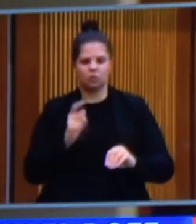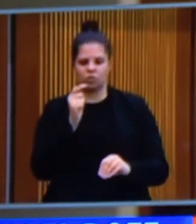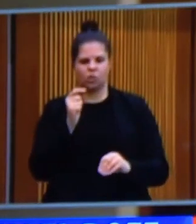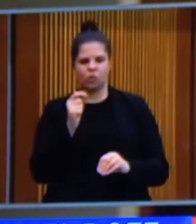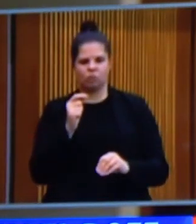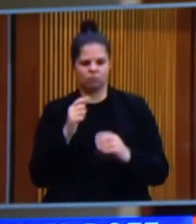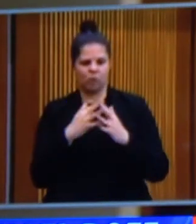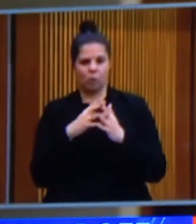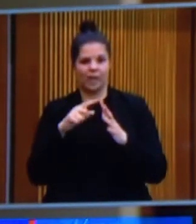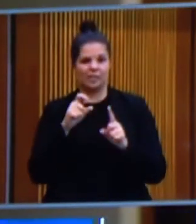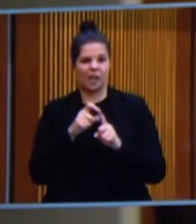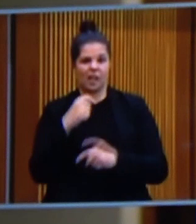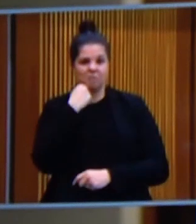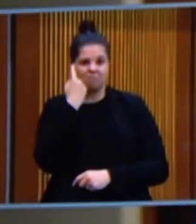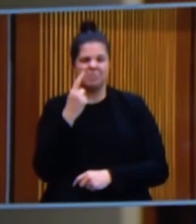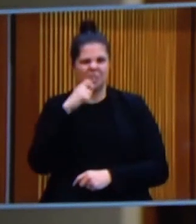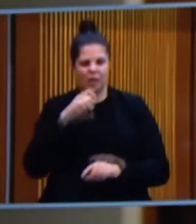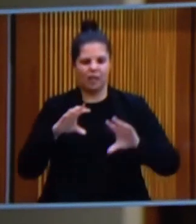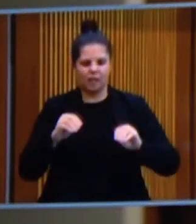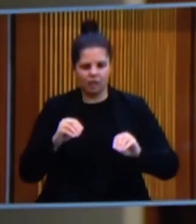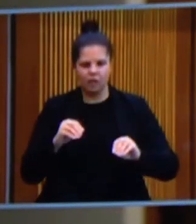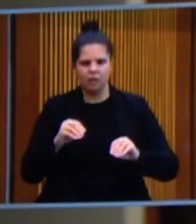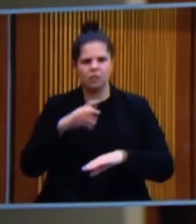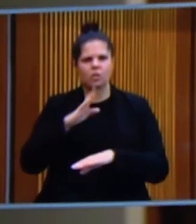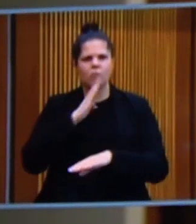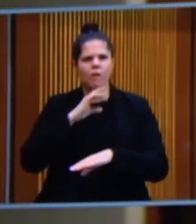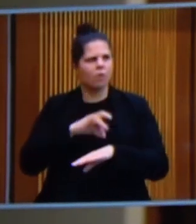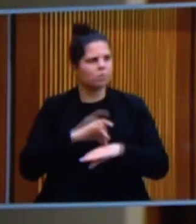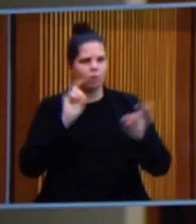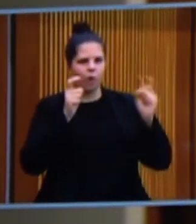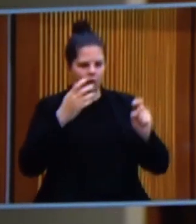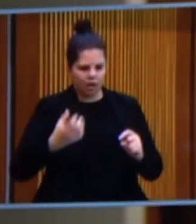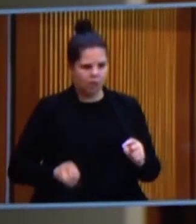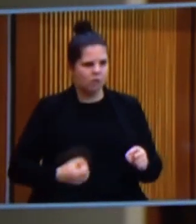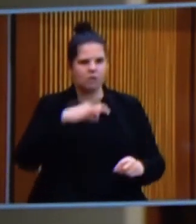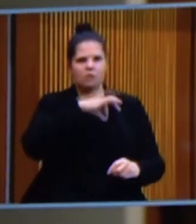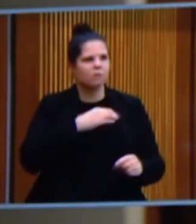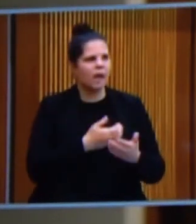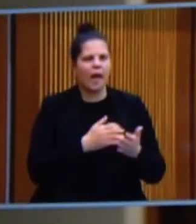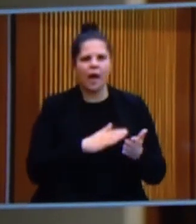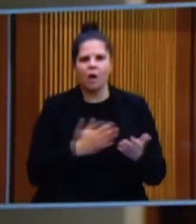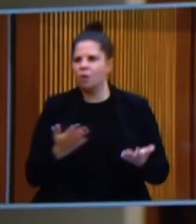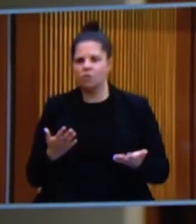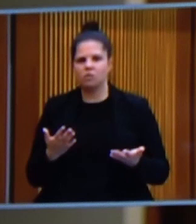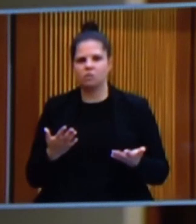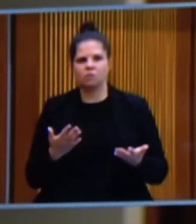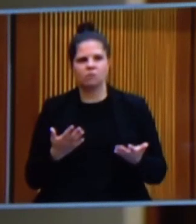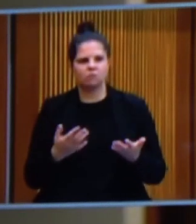Wednesday, there was no revenue coming through the door, which means it was very difficult for us to pay our nurses, maintain buildings and maintain